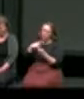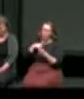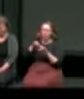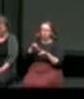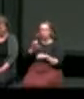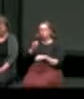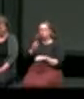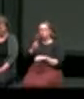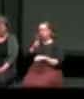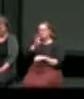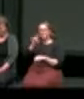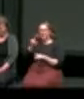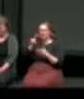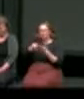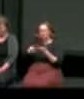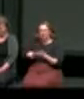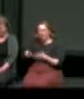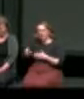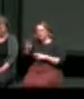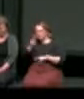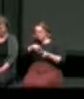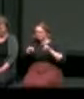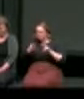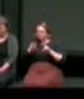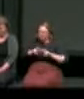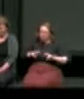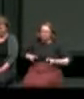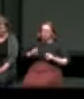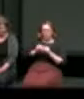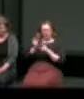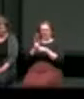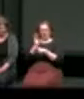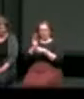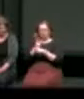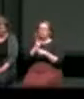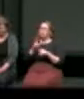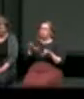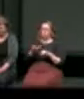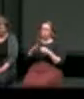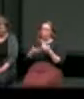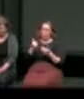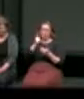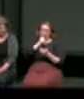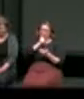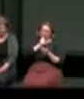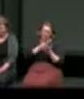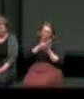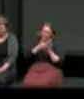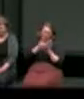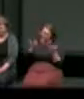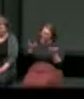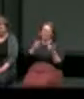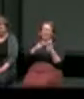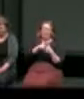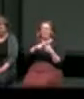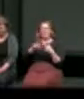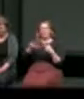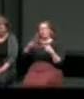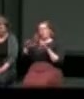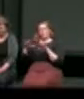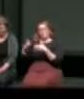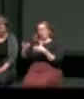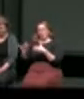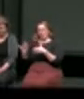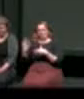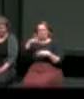checks. The surveys are a lot more accurate. So just doing those almost every day, honestly. And then we have a third party come in